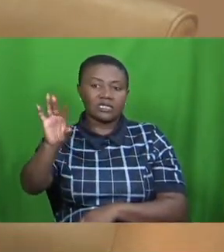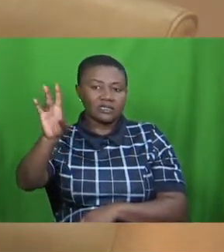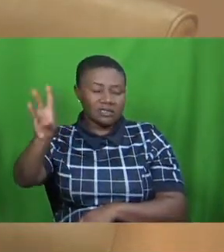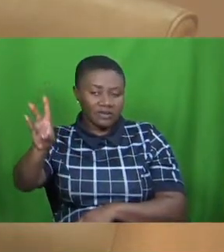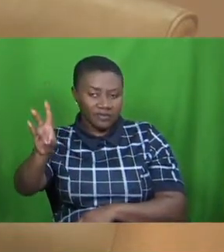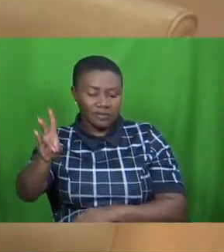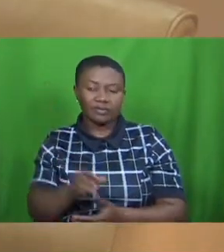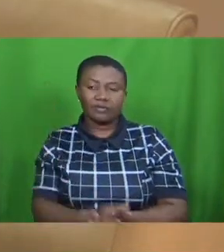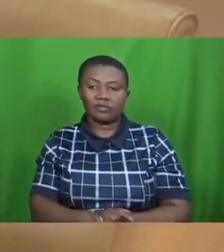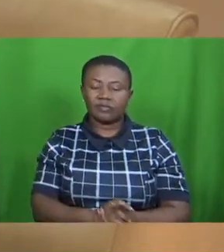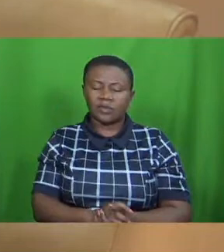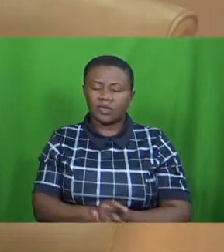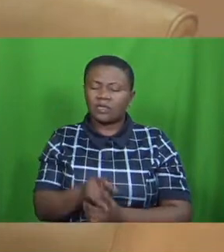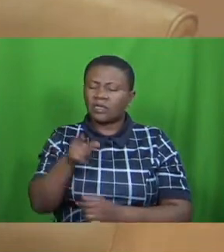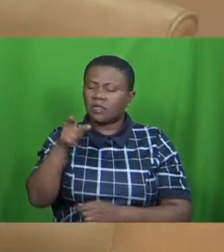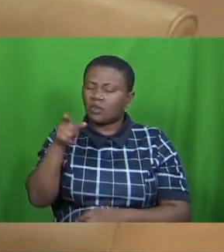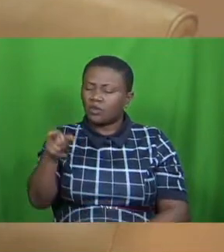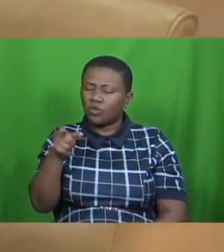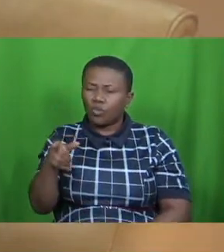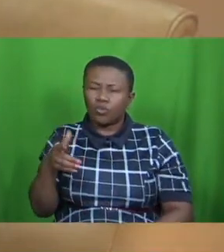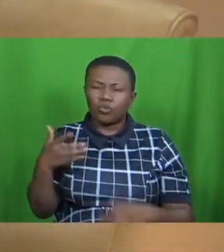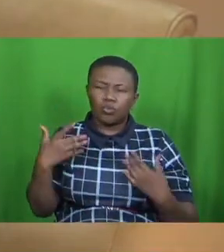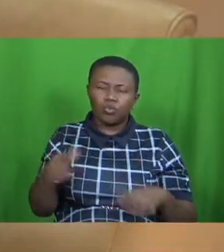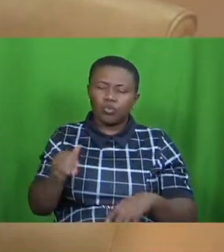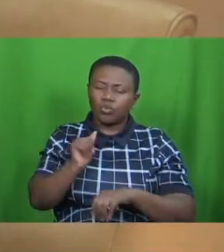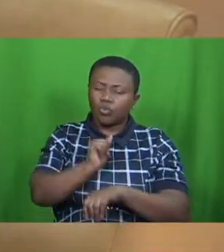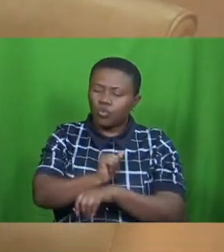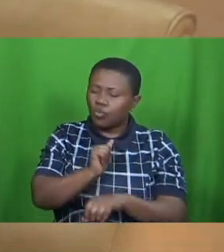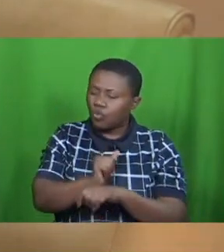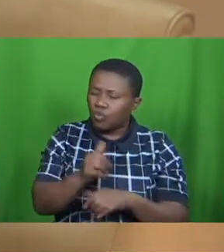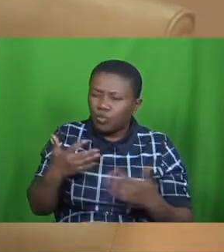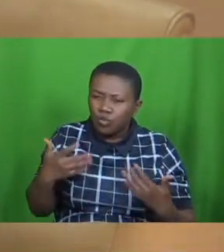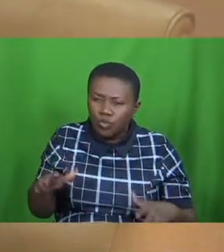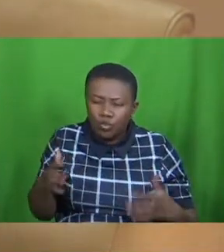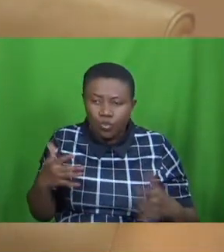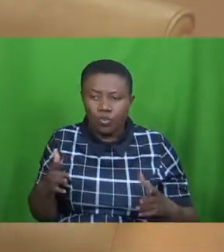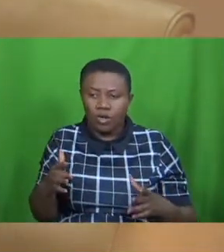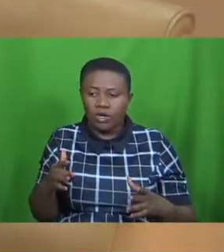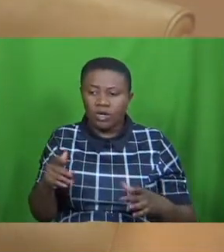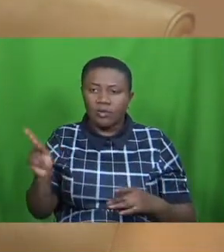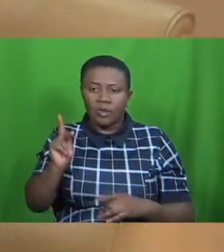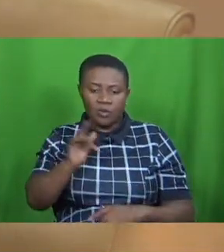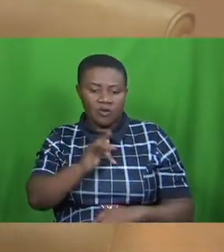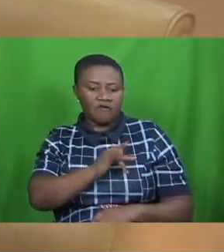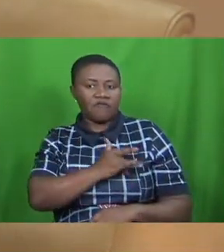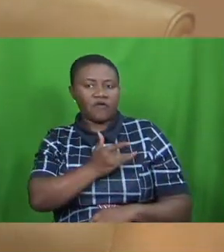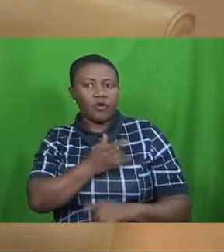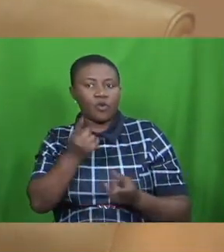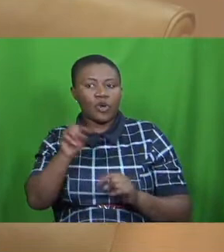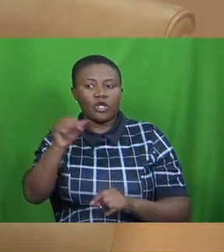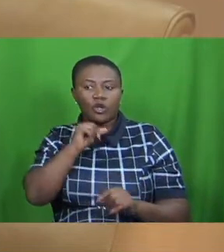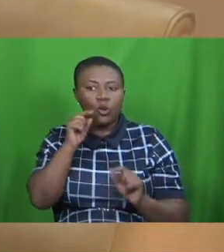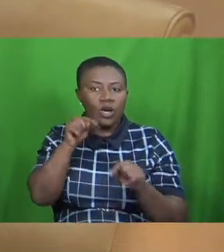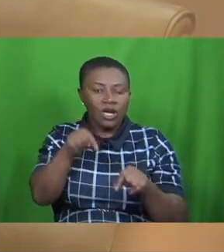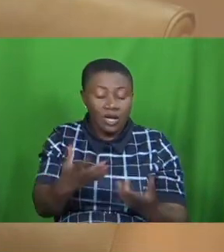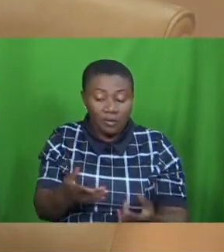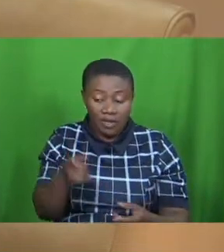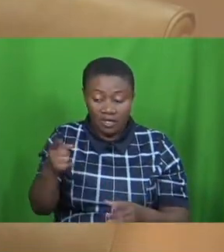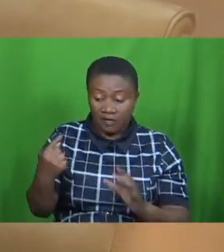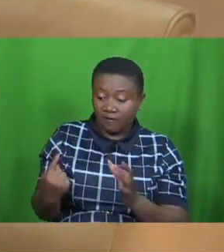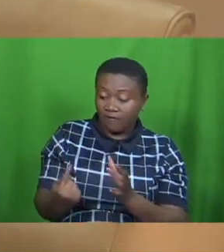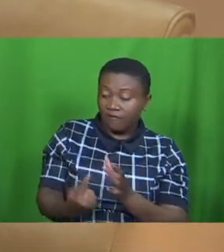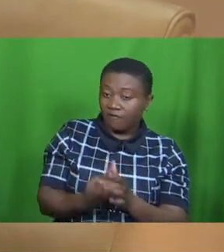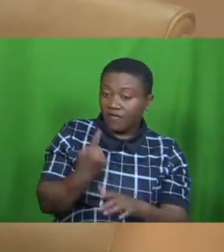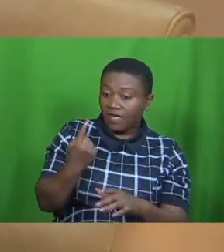But he was diligent and his presence felt. He was the first chairman of the Foreign